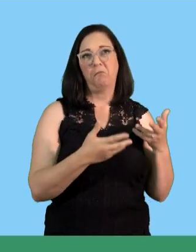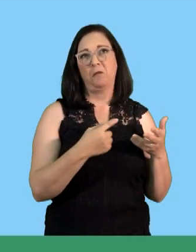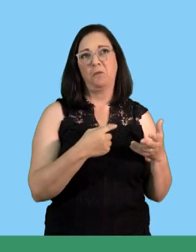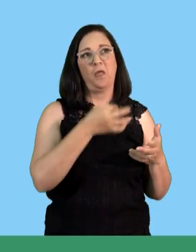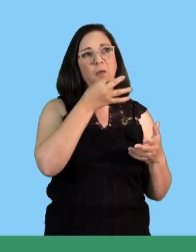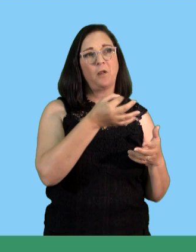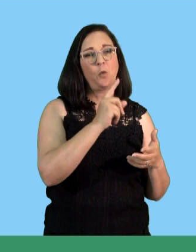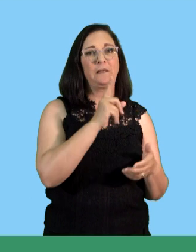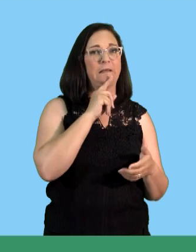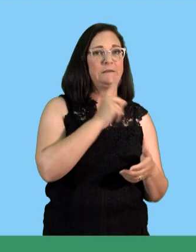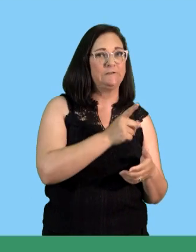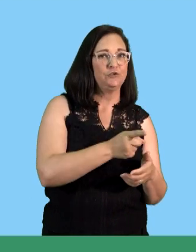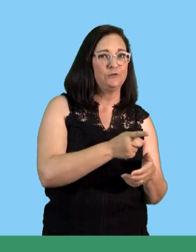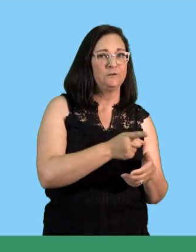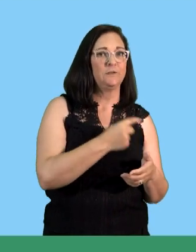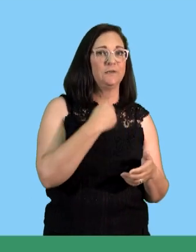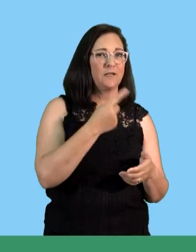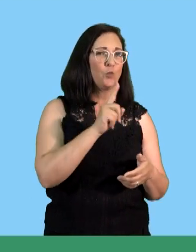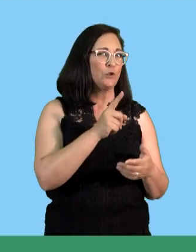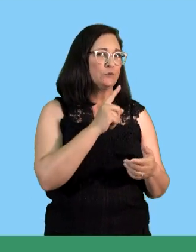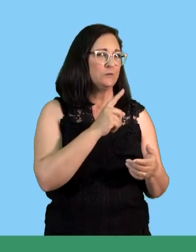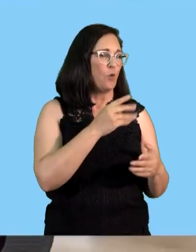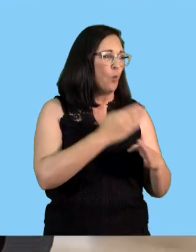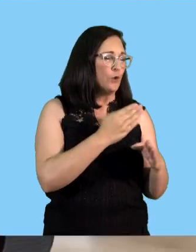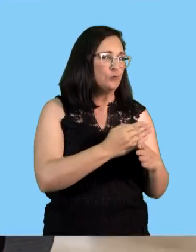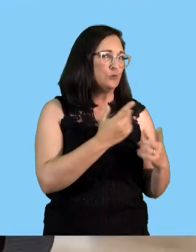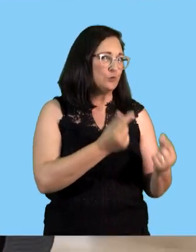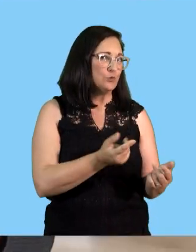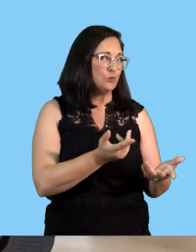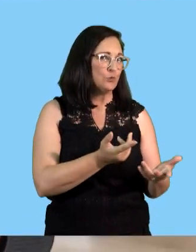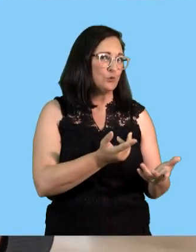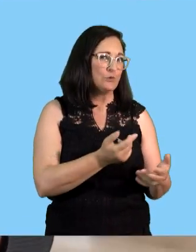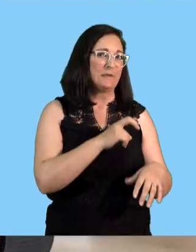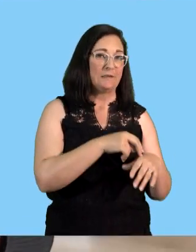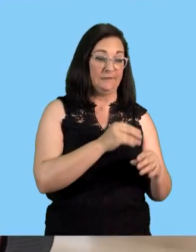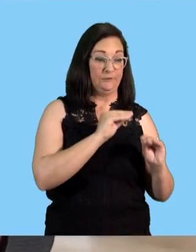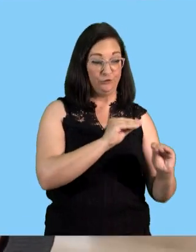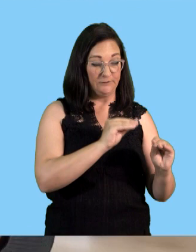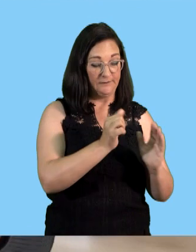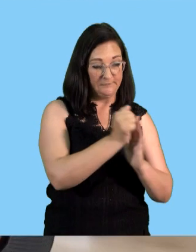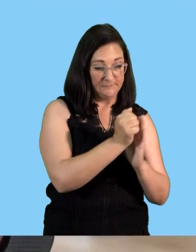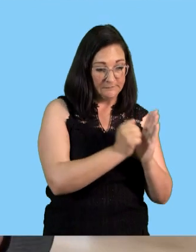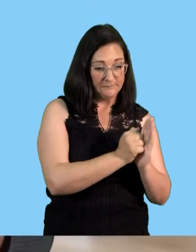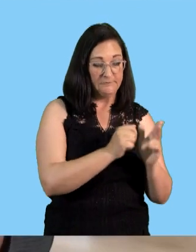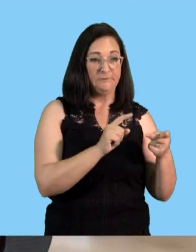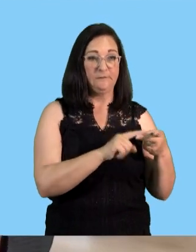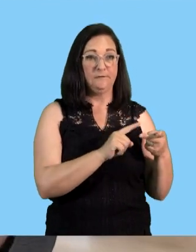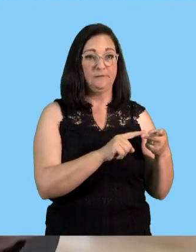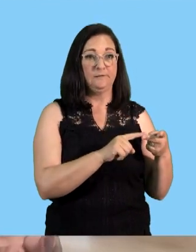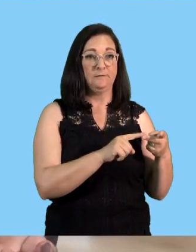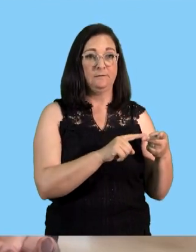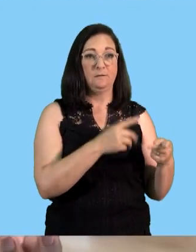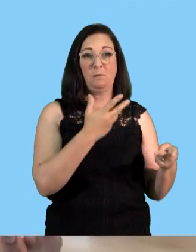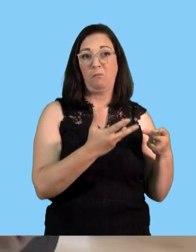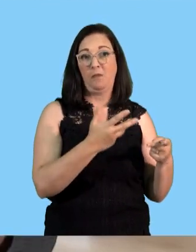What are the duties of a teacher? You need to teach the content or teach the subject. You need to ensure that you're marking